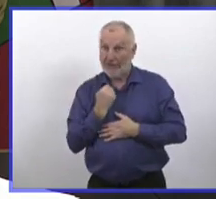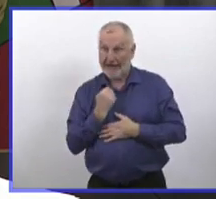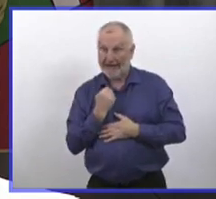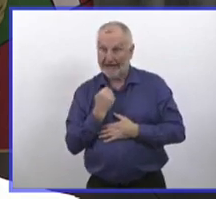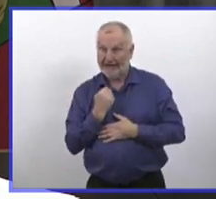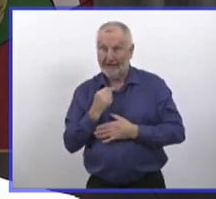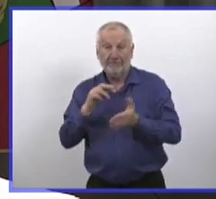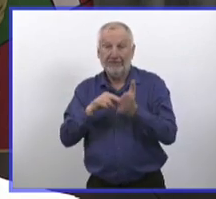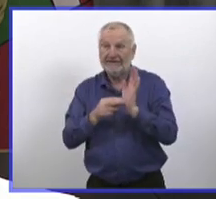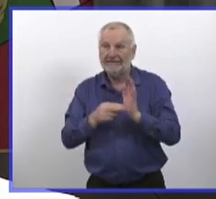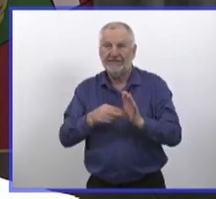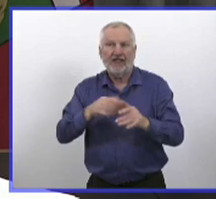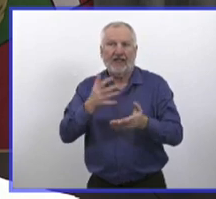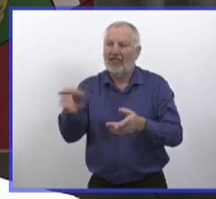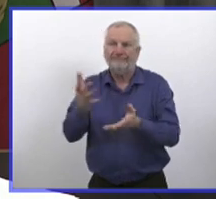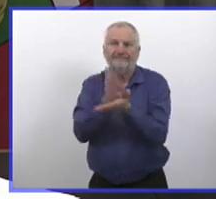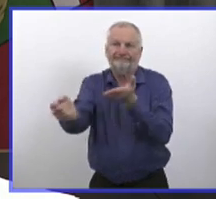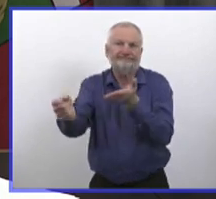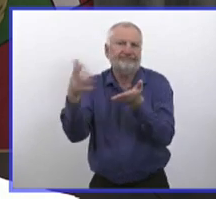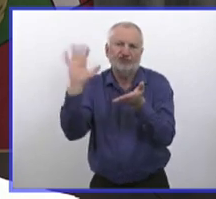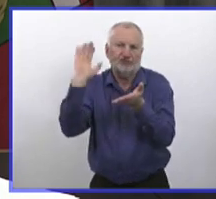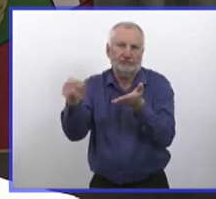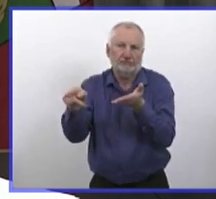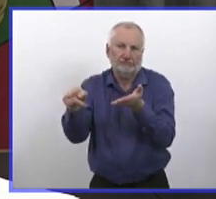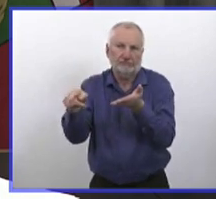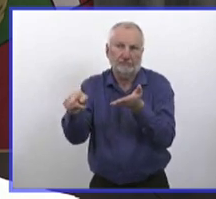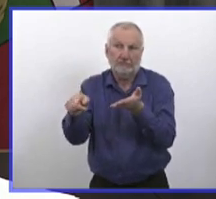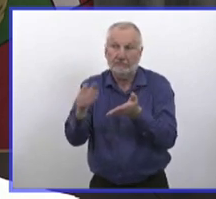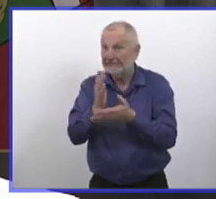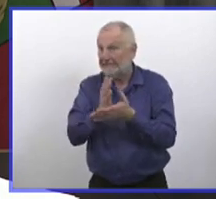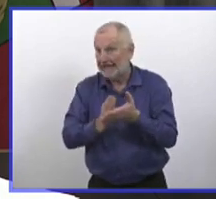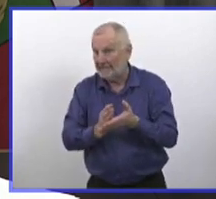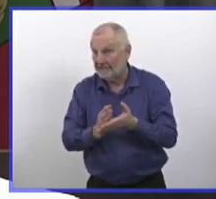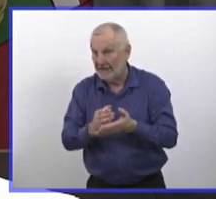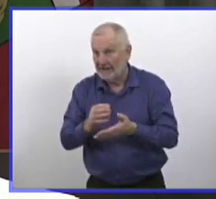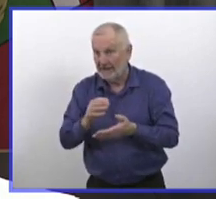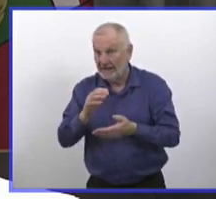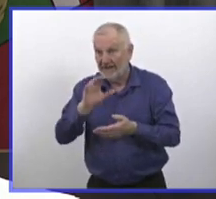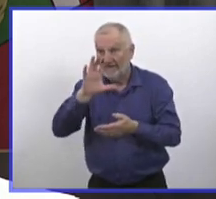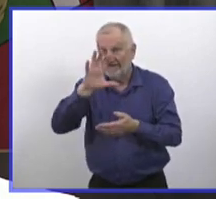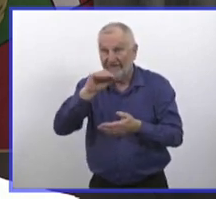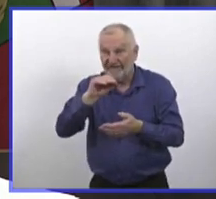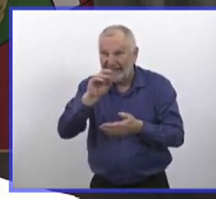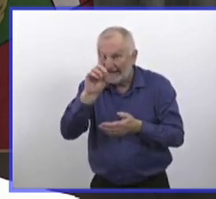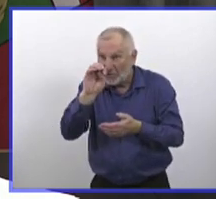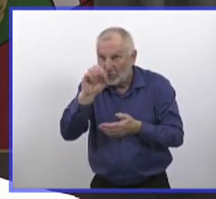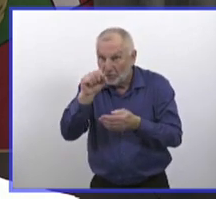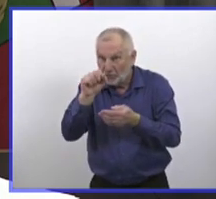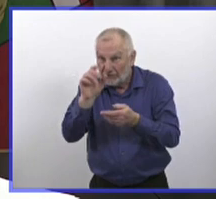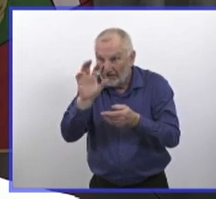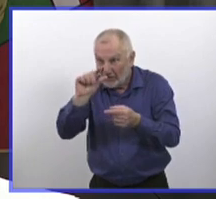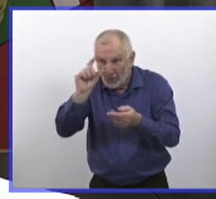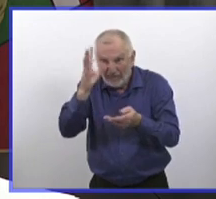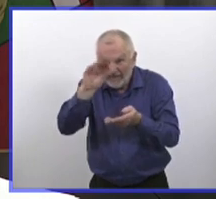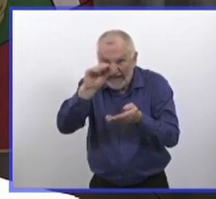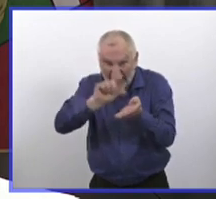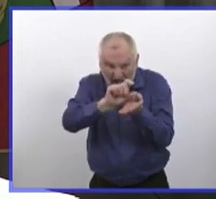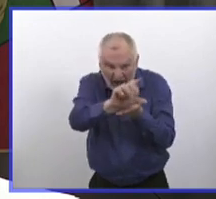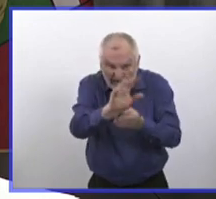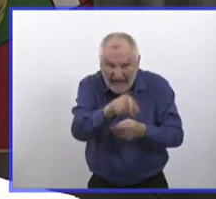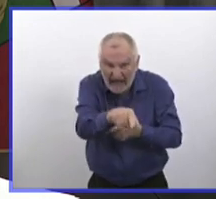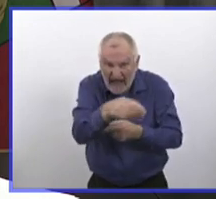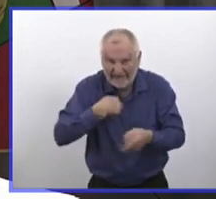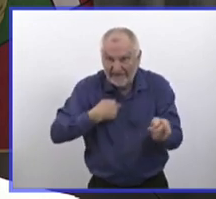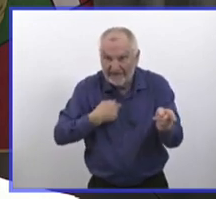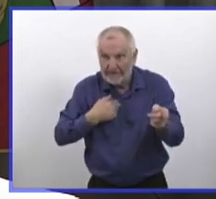are getting, as little as 50 doses, so that may very quickly be used up. So certainly